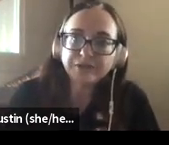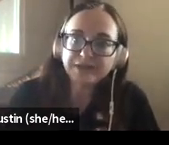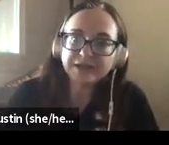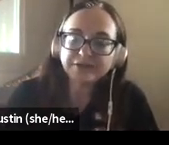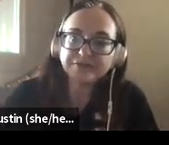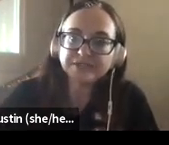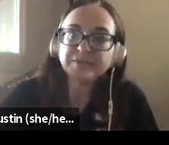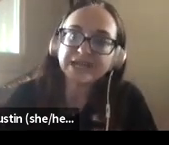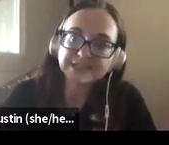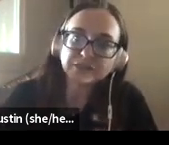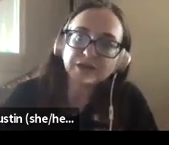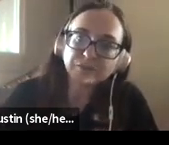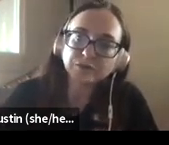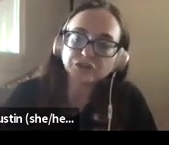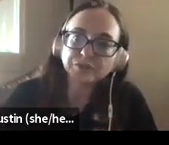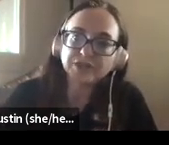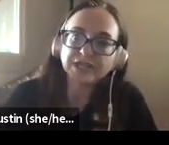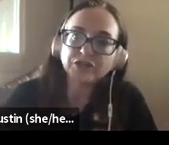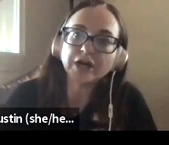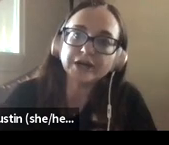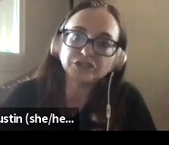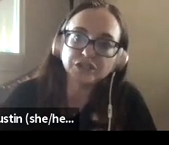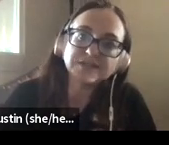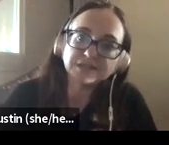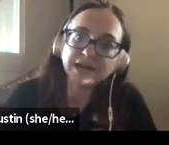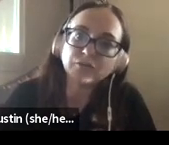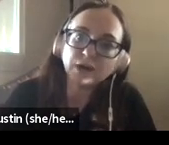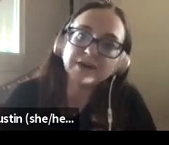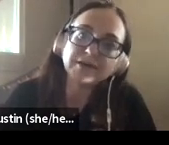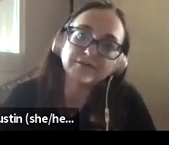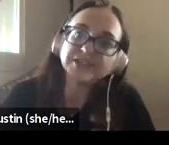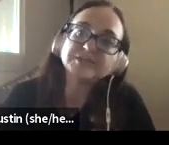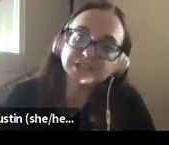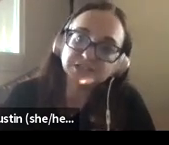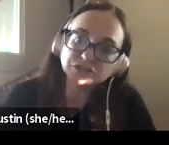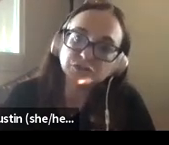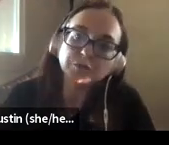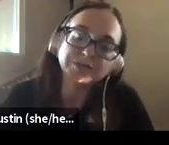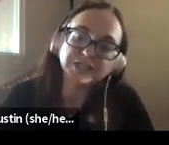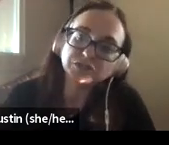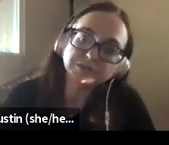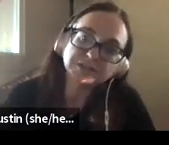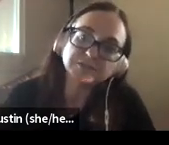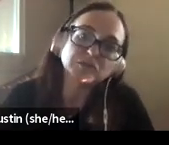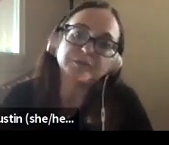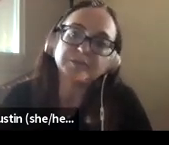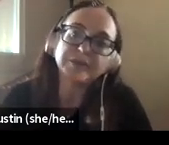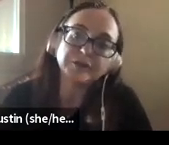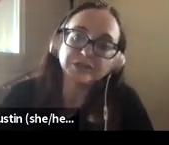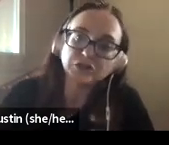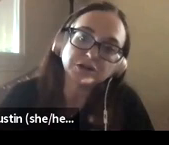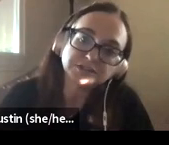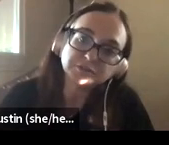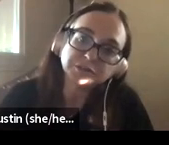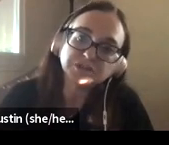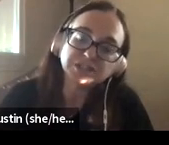that when we think of dismantling rape culture, we think not just at what victims need to do or potential victims or people that could